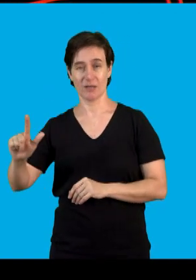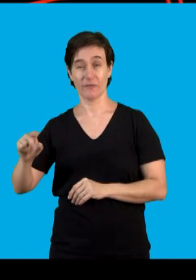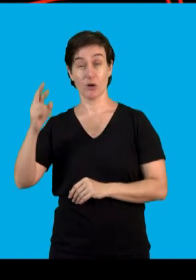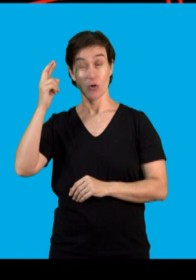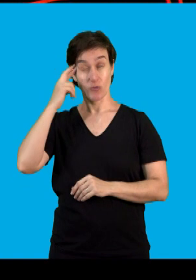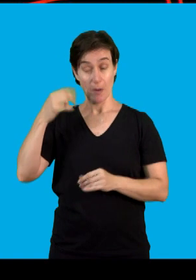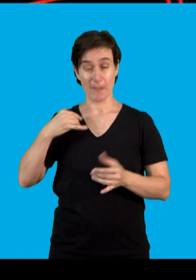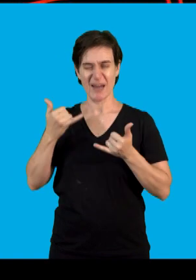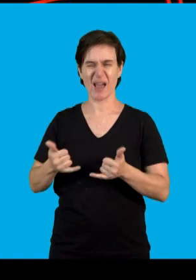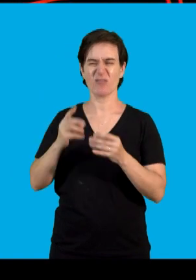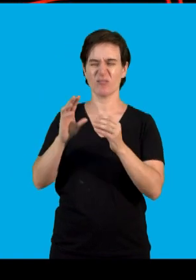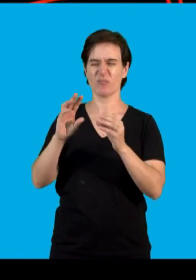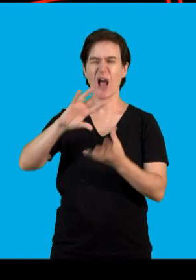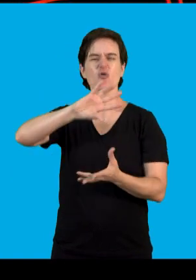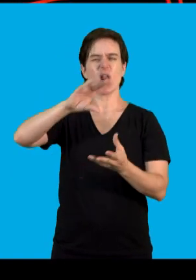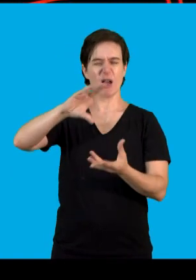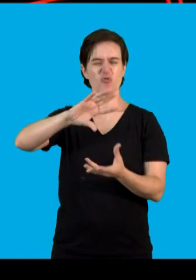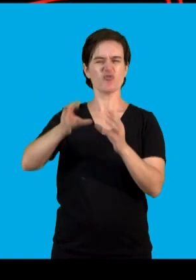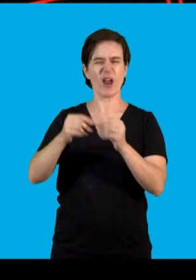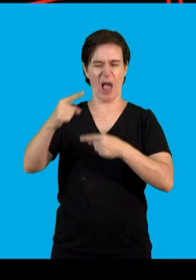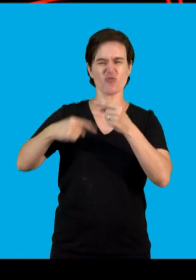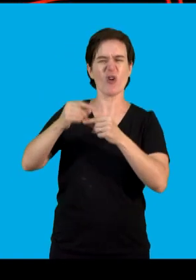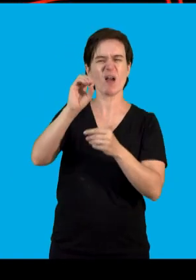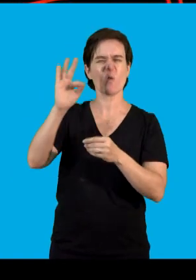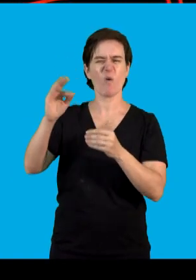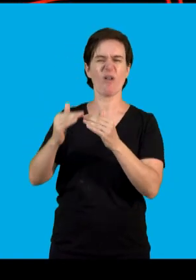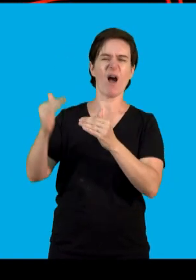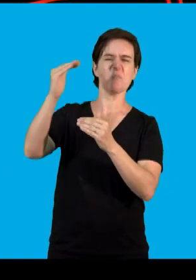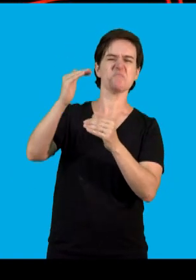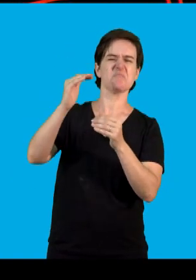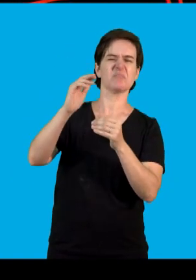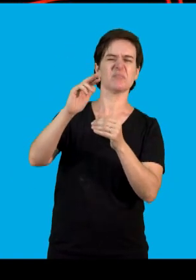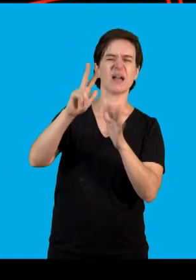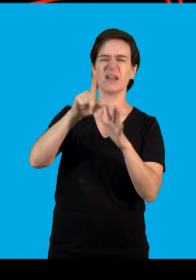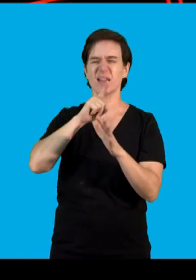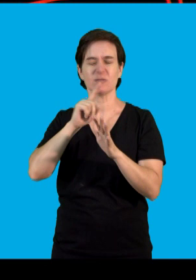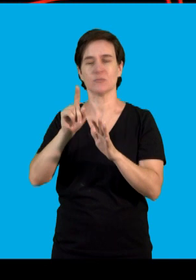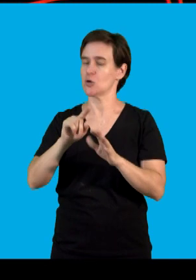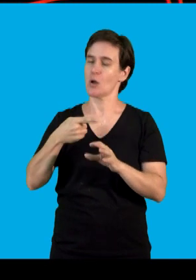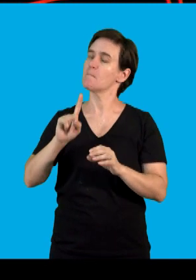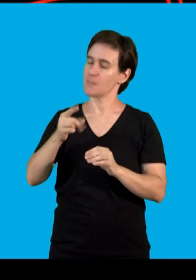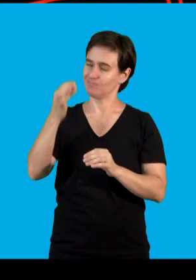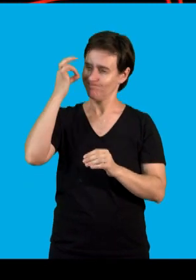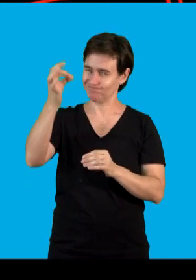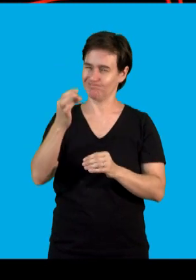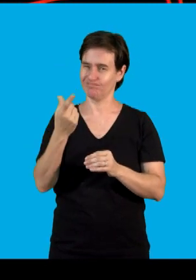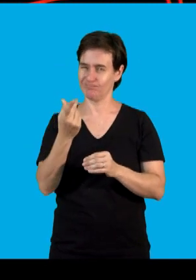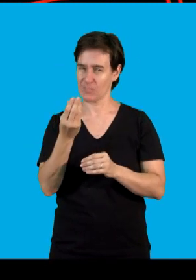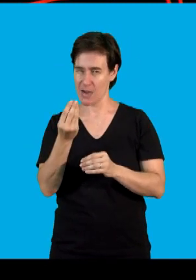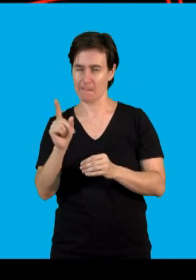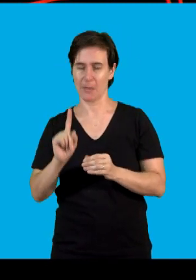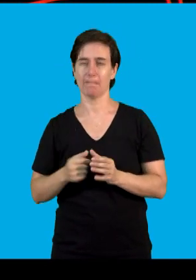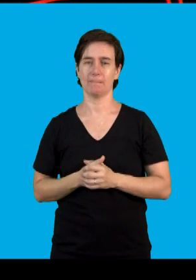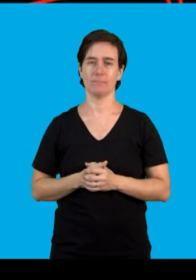not round in steps, round your answer. And then, how did we attempt this question?